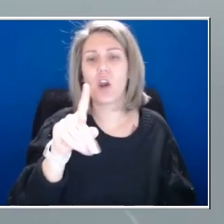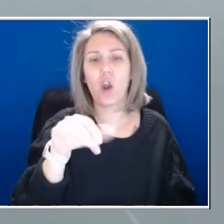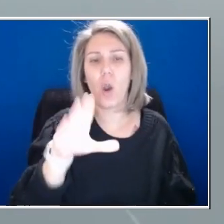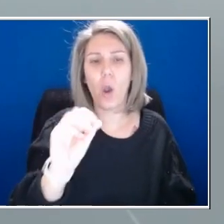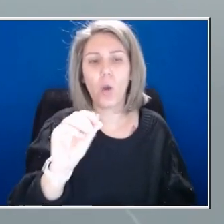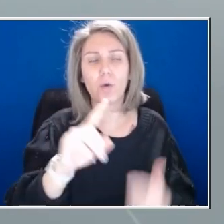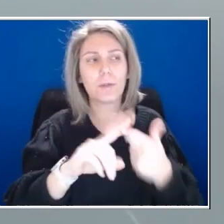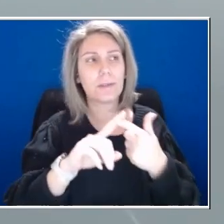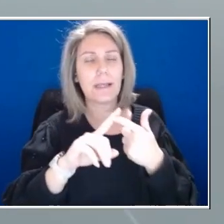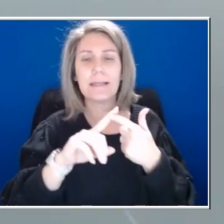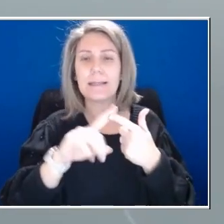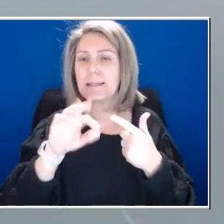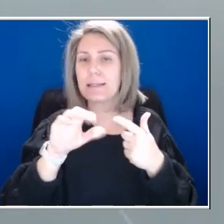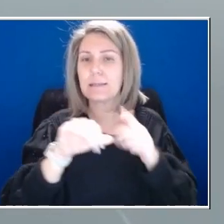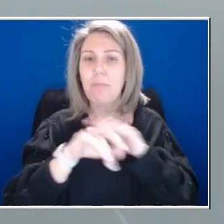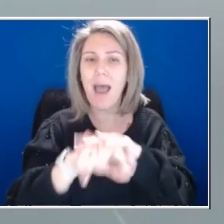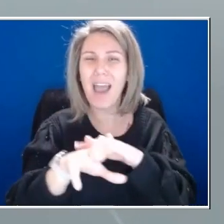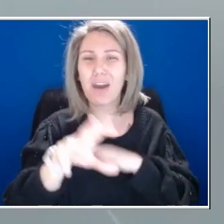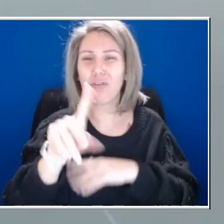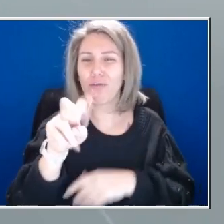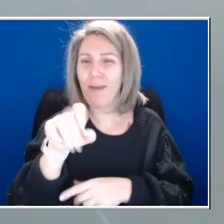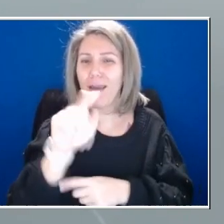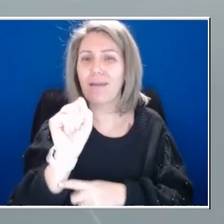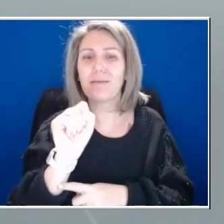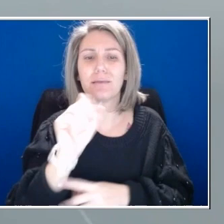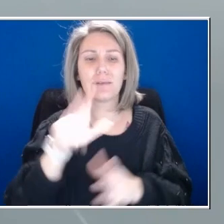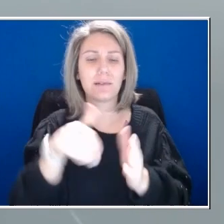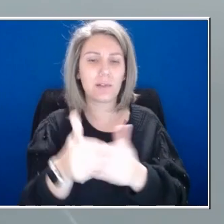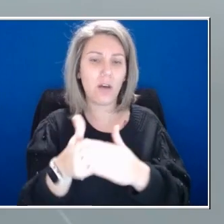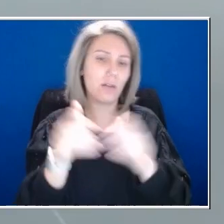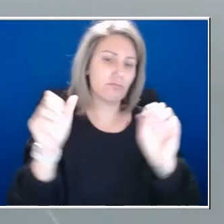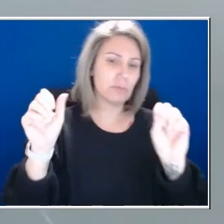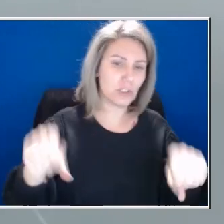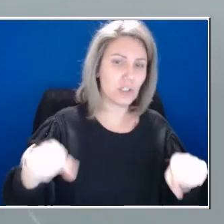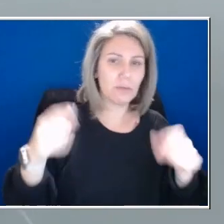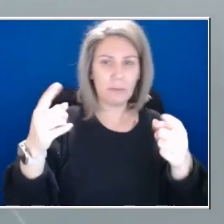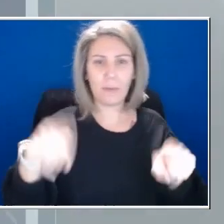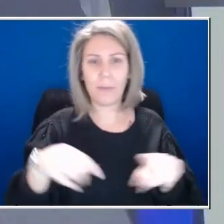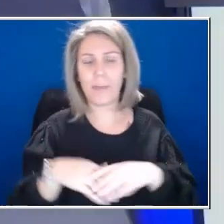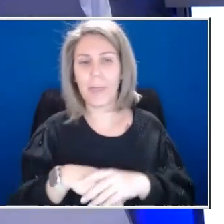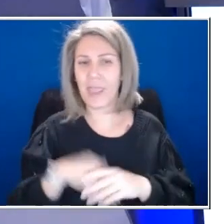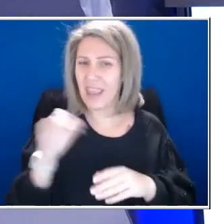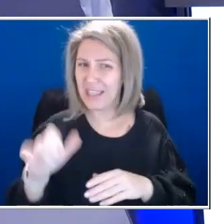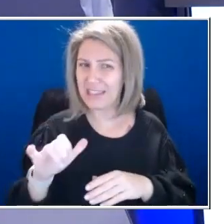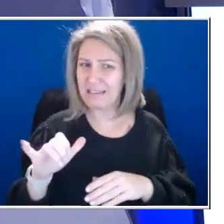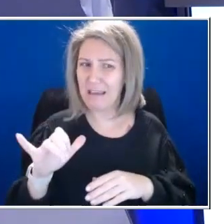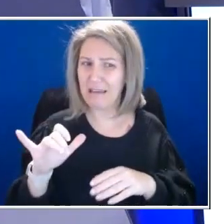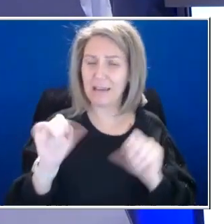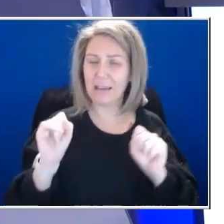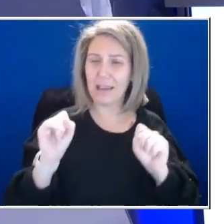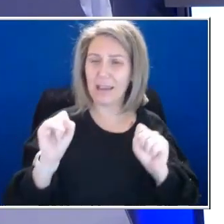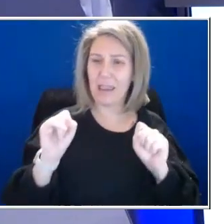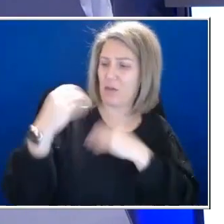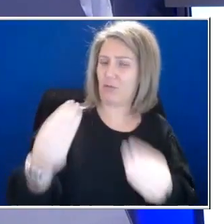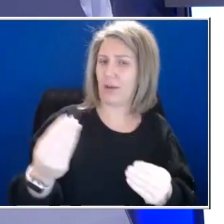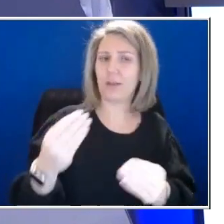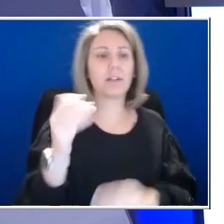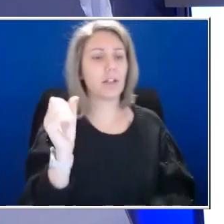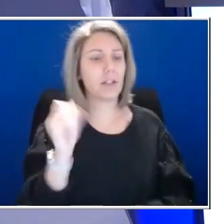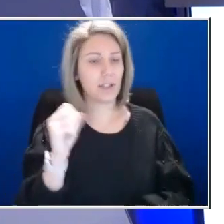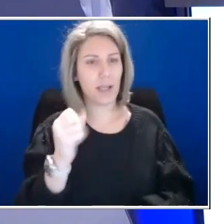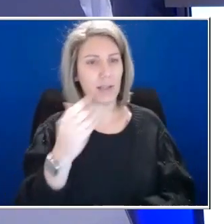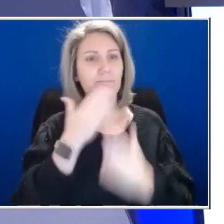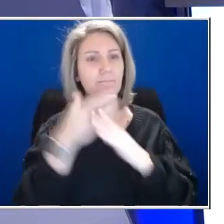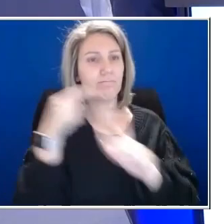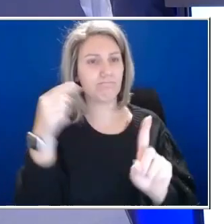also relative indications that this could be an issue. Is that hereditary? Hereditary as well. Yeah, it's a great point. A lot of